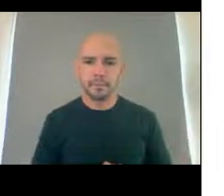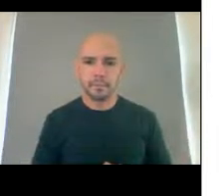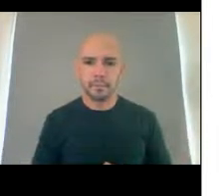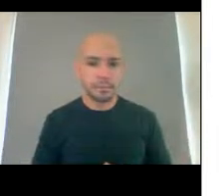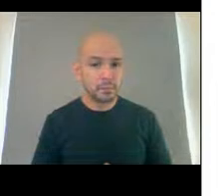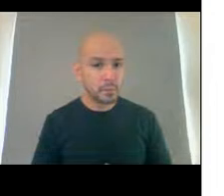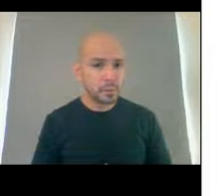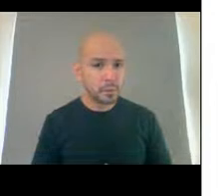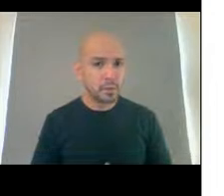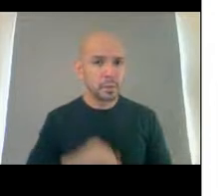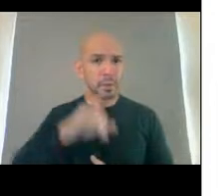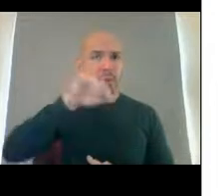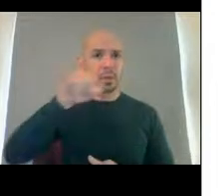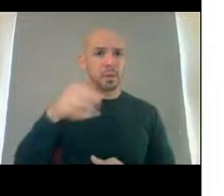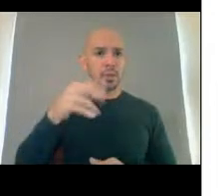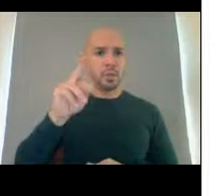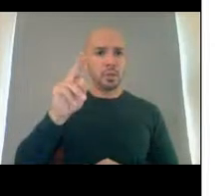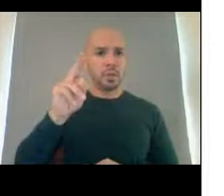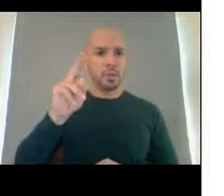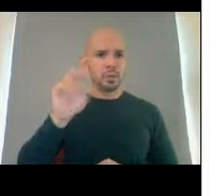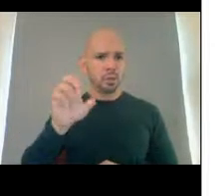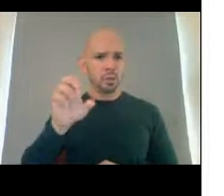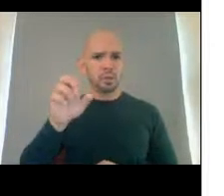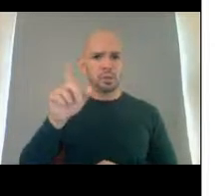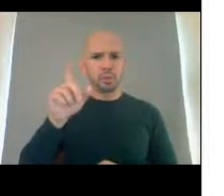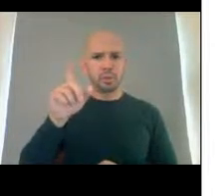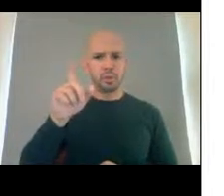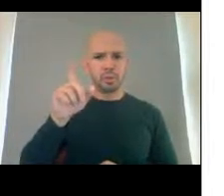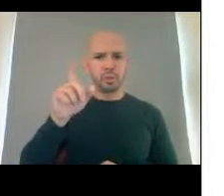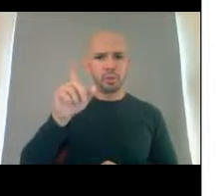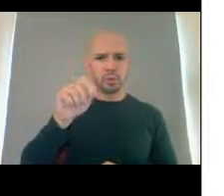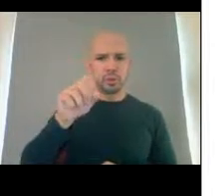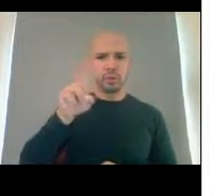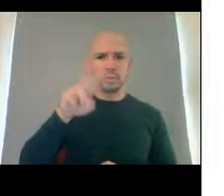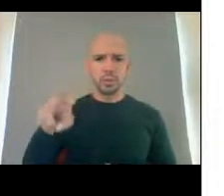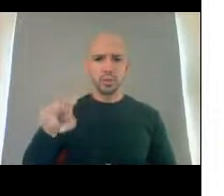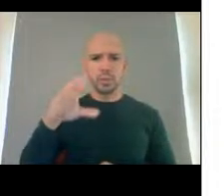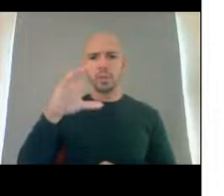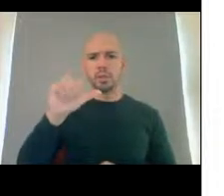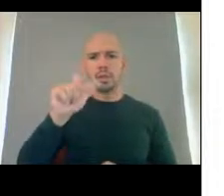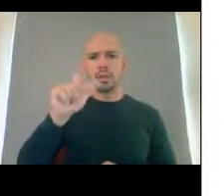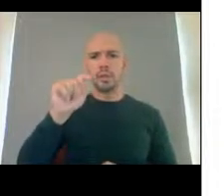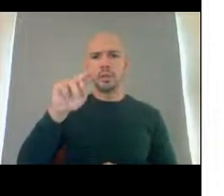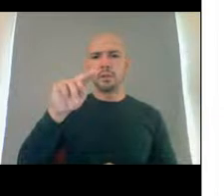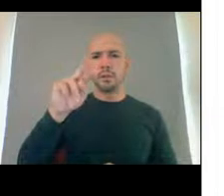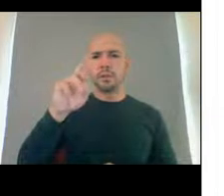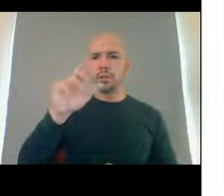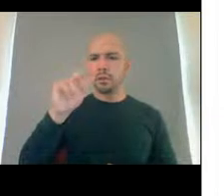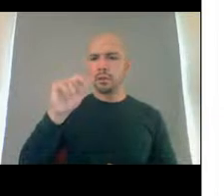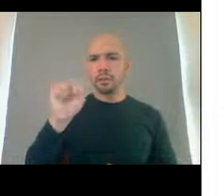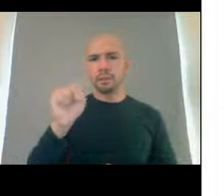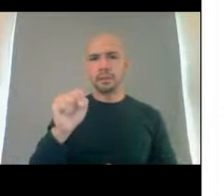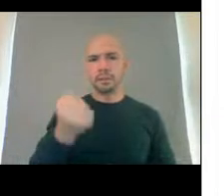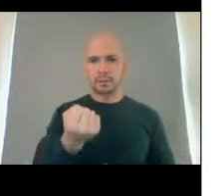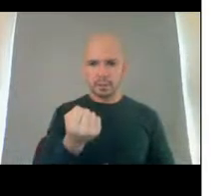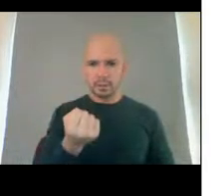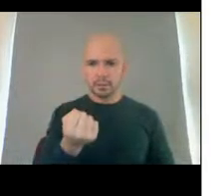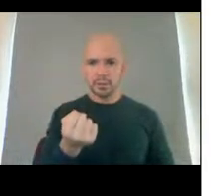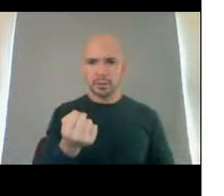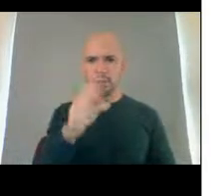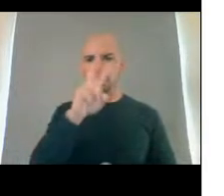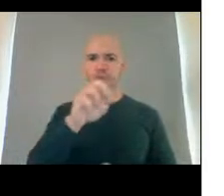june of 2022 caltrans uh 260 contracts over two billion dollars and this is